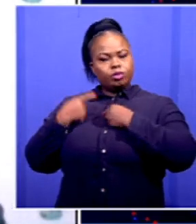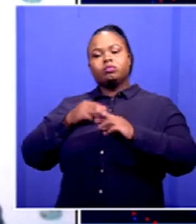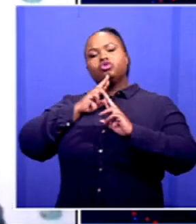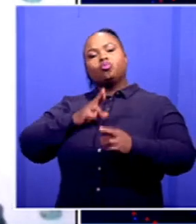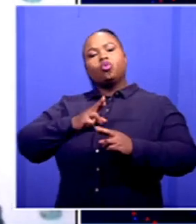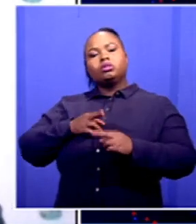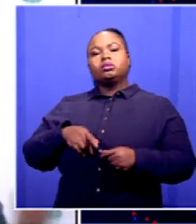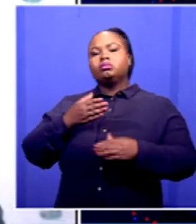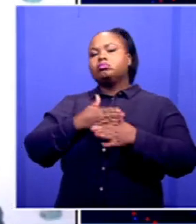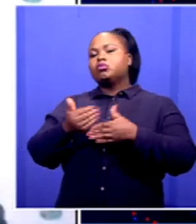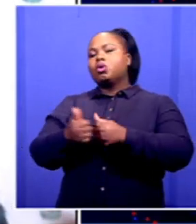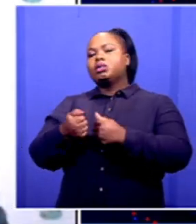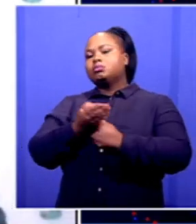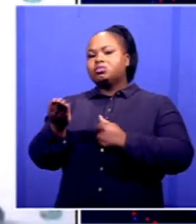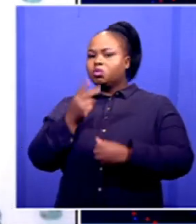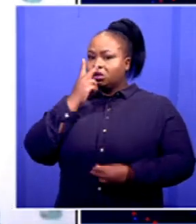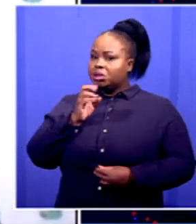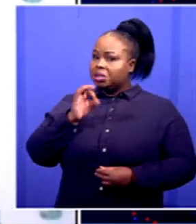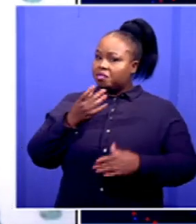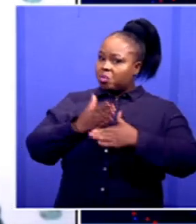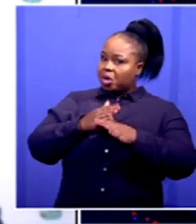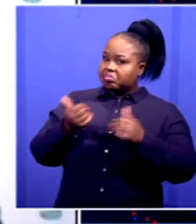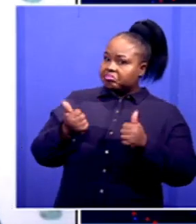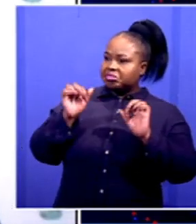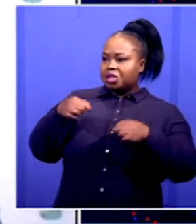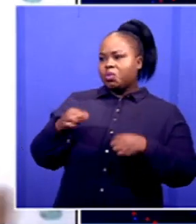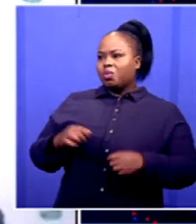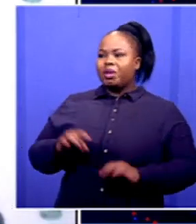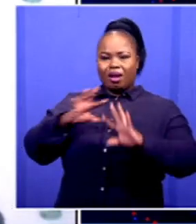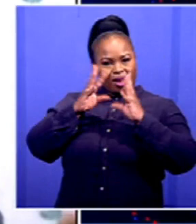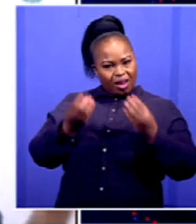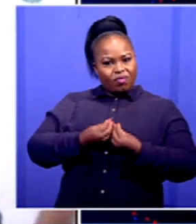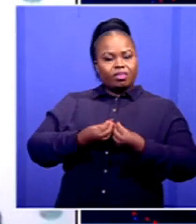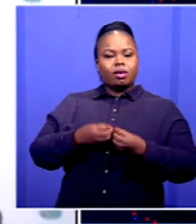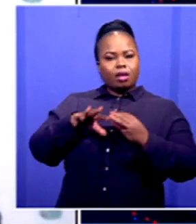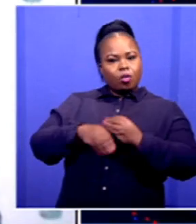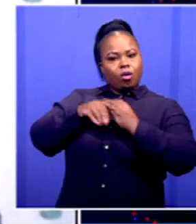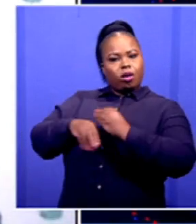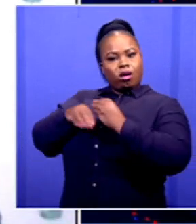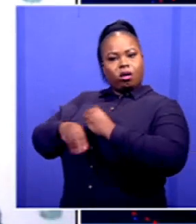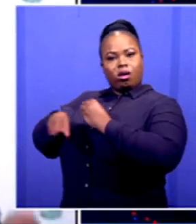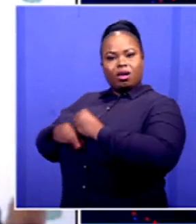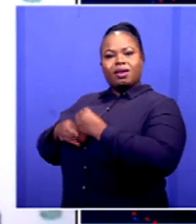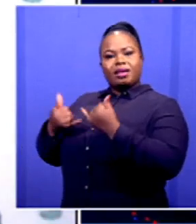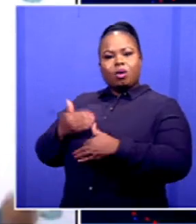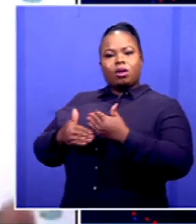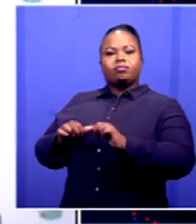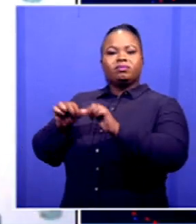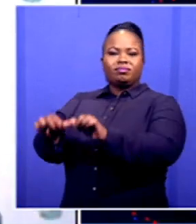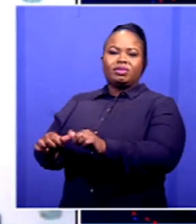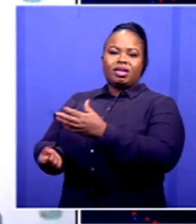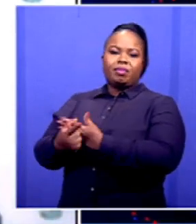reporting amongst our colleagues on whether we're doing our work or not. All those things are kicking in as I'm talking to you now.